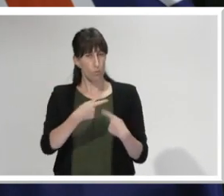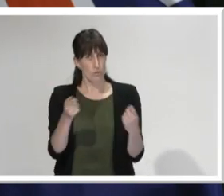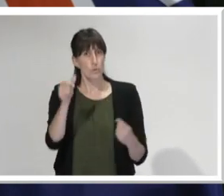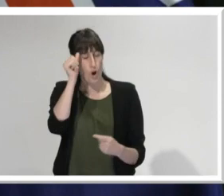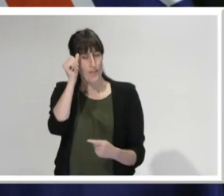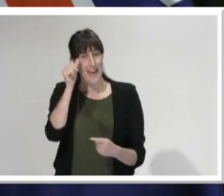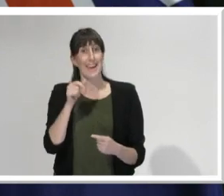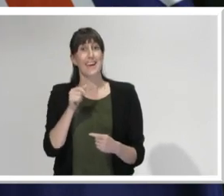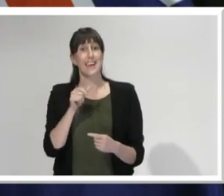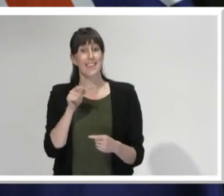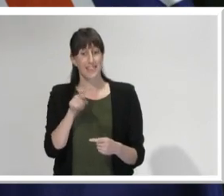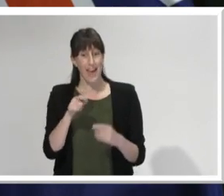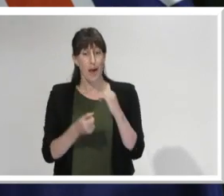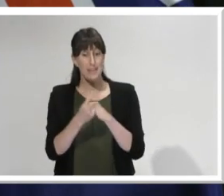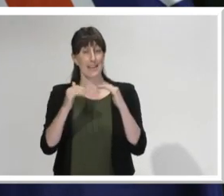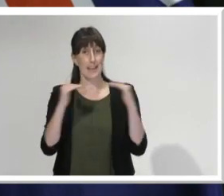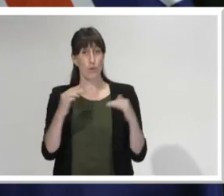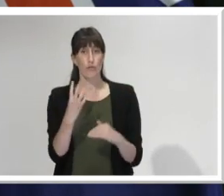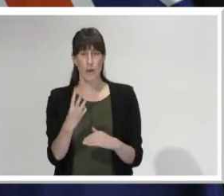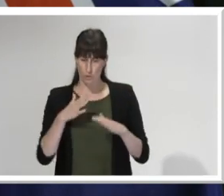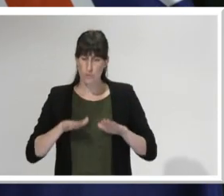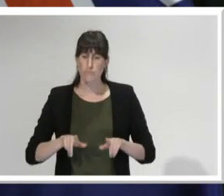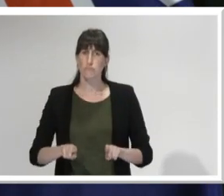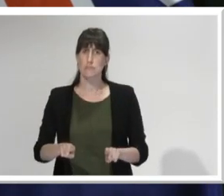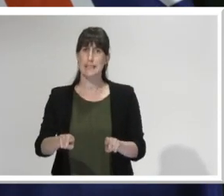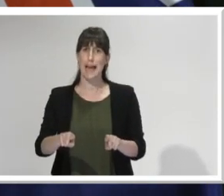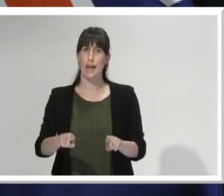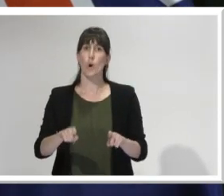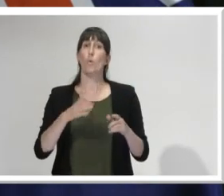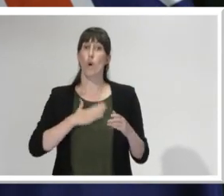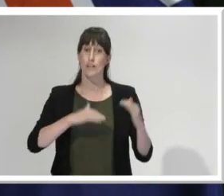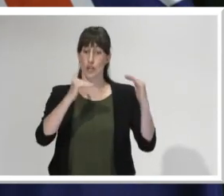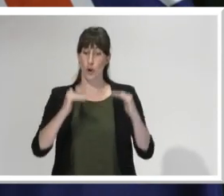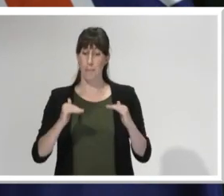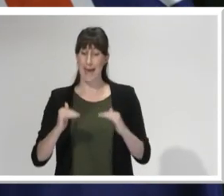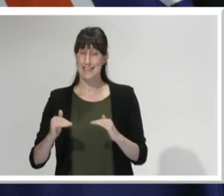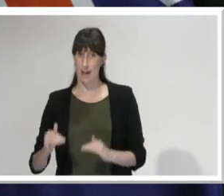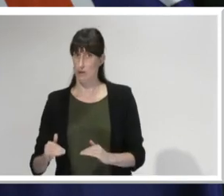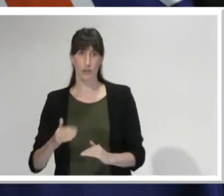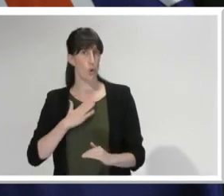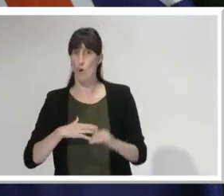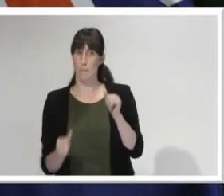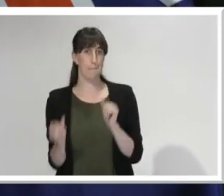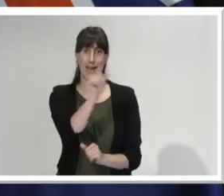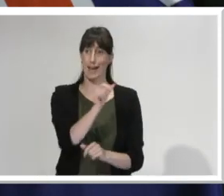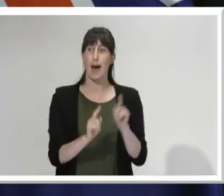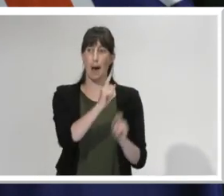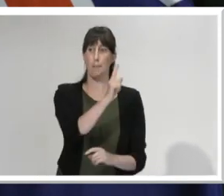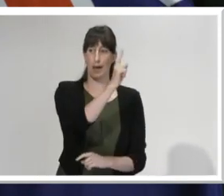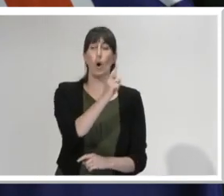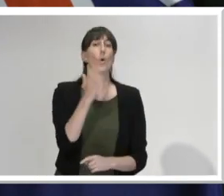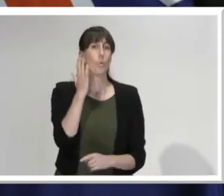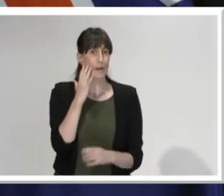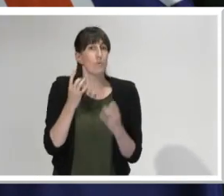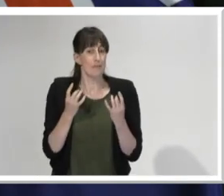lockdown, because we do want consistency. We want a progression down, not a progression back. Treasury modelling and